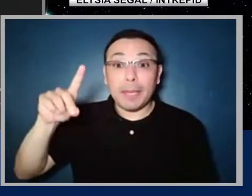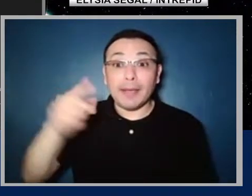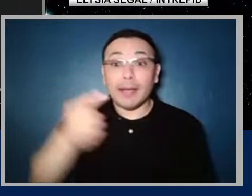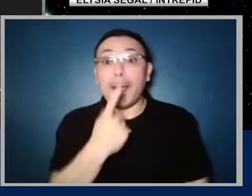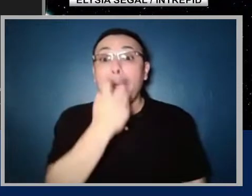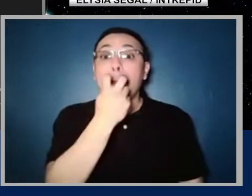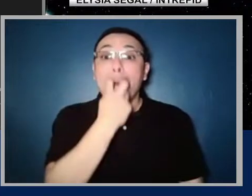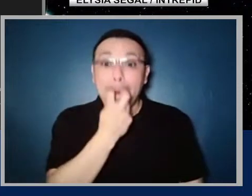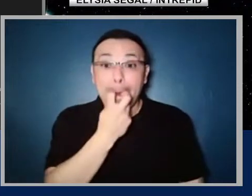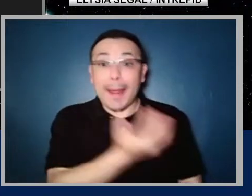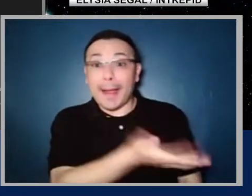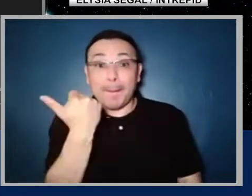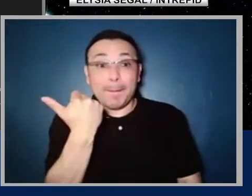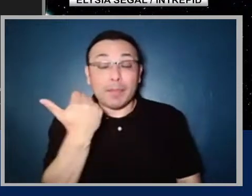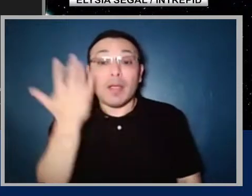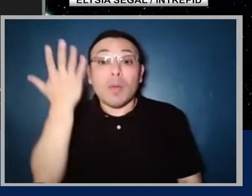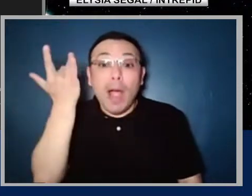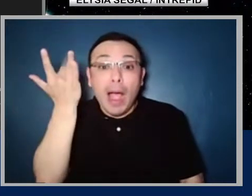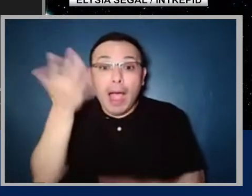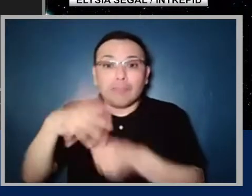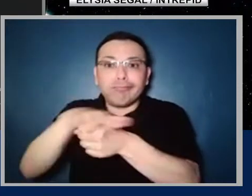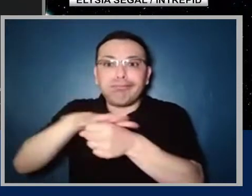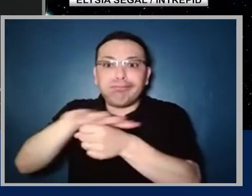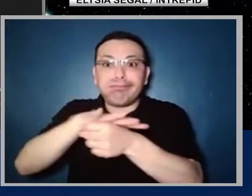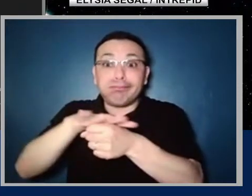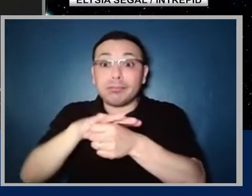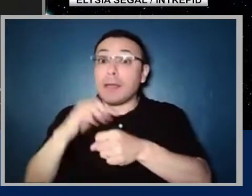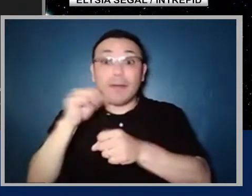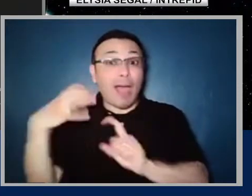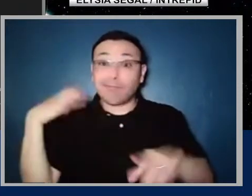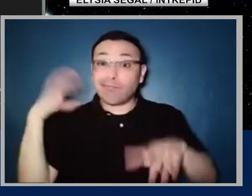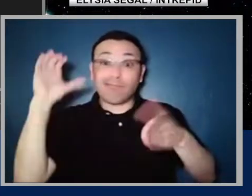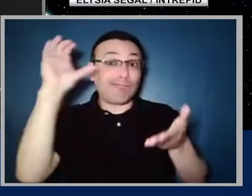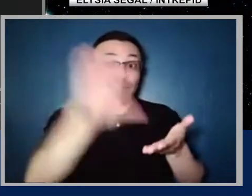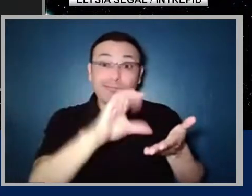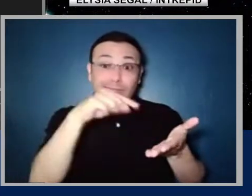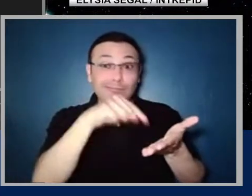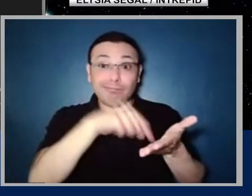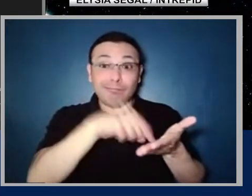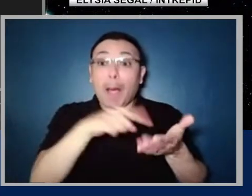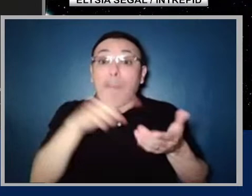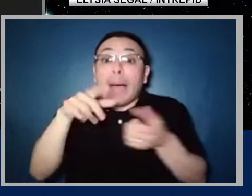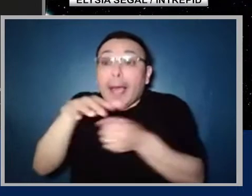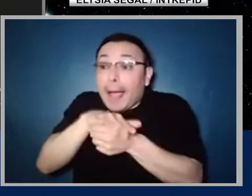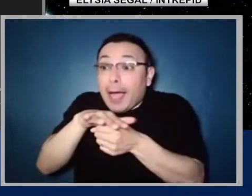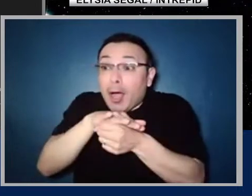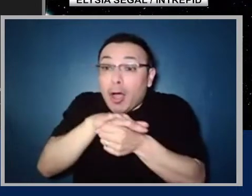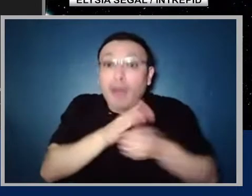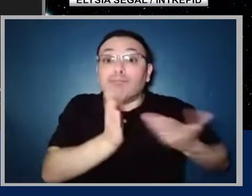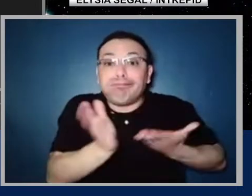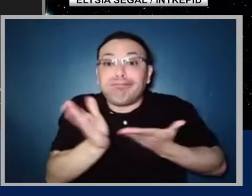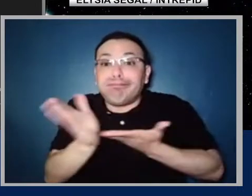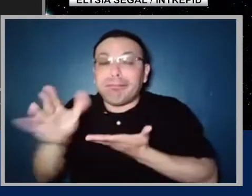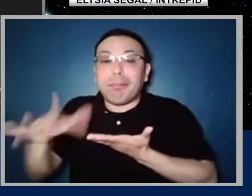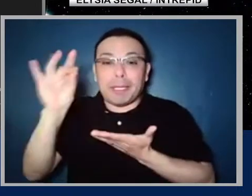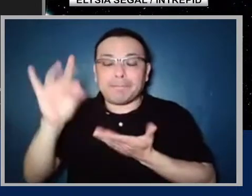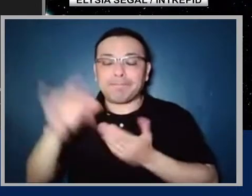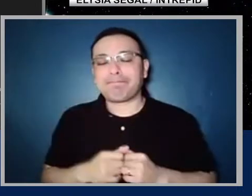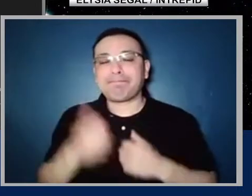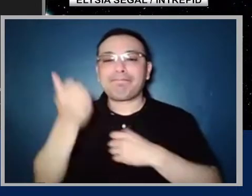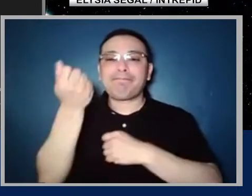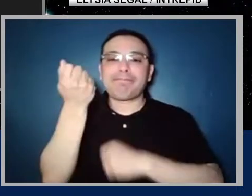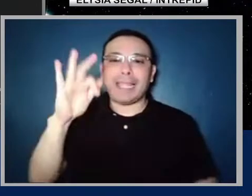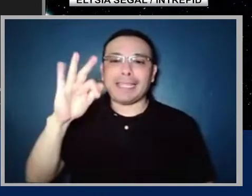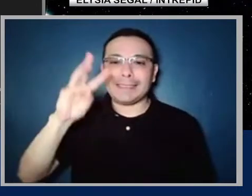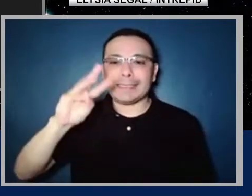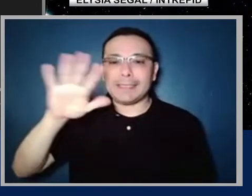closest aircraft carrier. Yeah, it wasn't even supposed to be them. But that was convenient. And then, of course, later in 1965, we had Gus